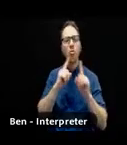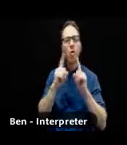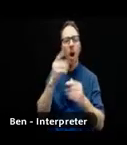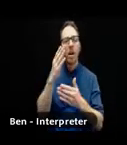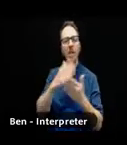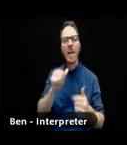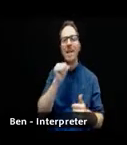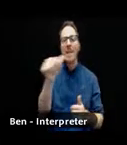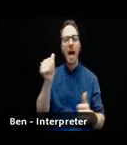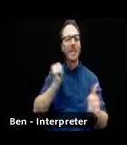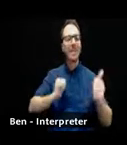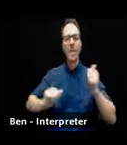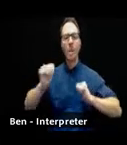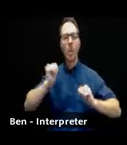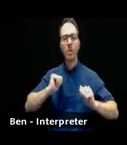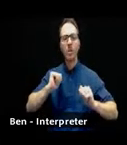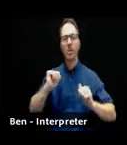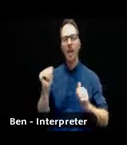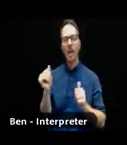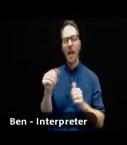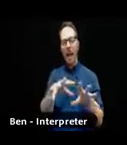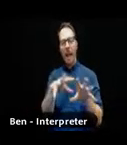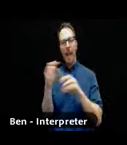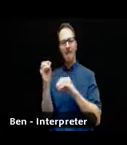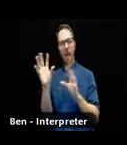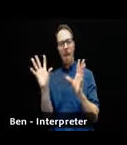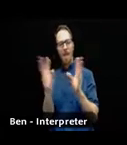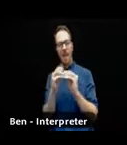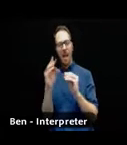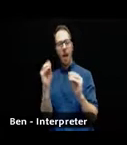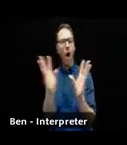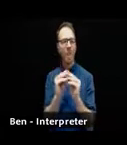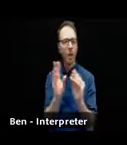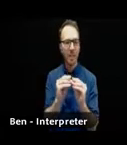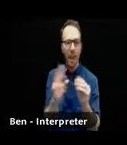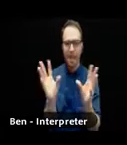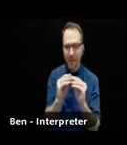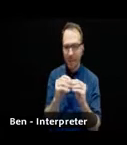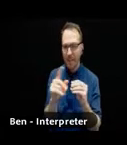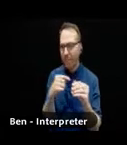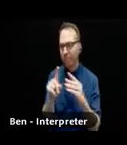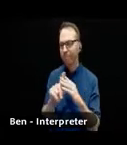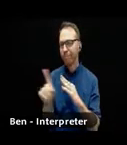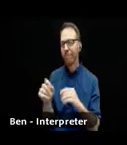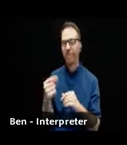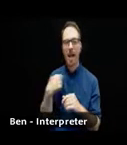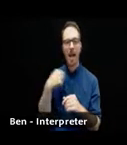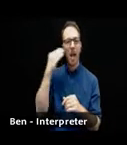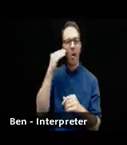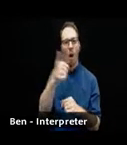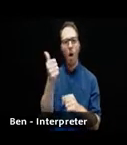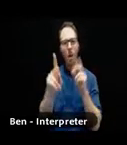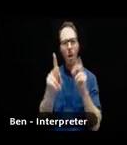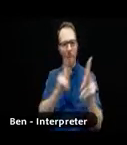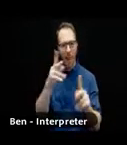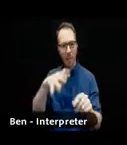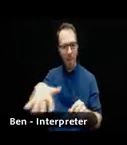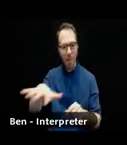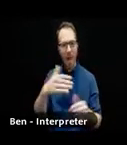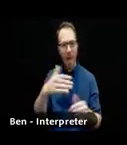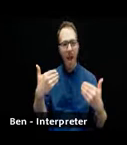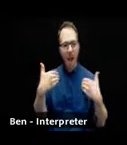unceremoniously exited from meetings and conferences and things of that nature. And I know other people have had